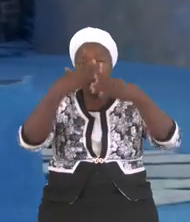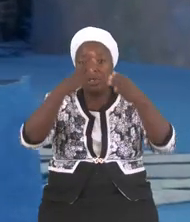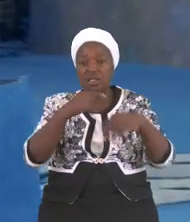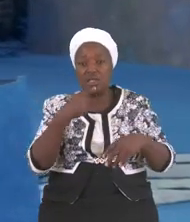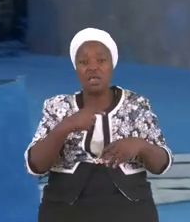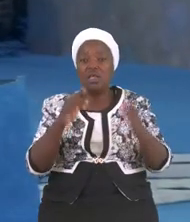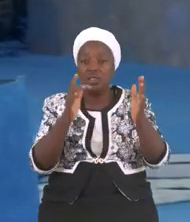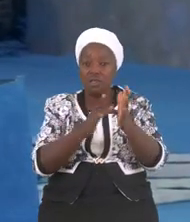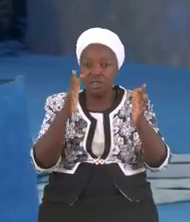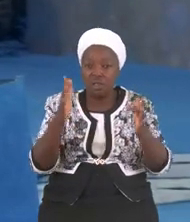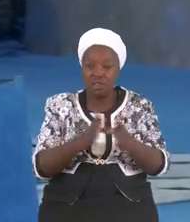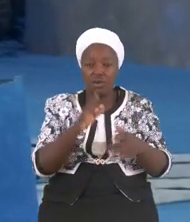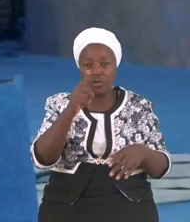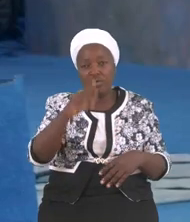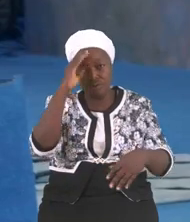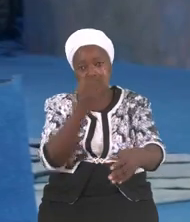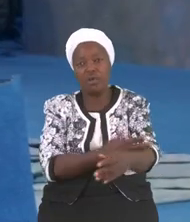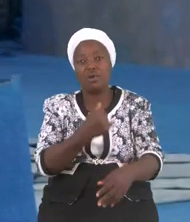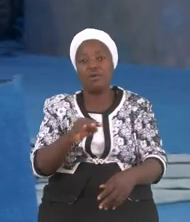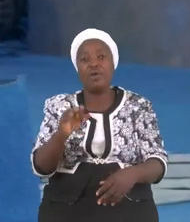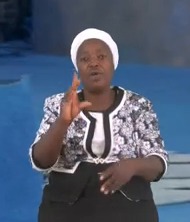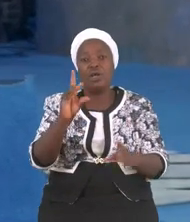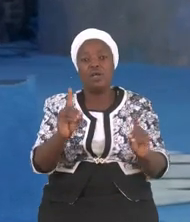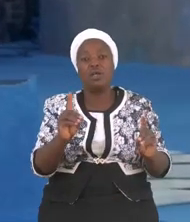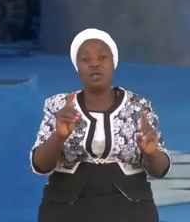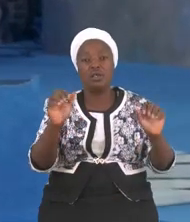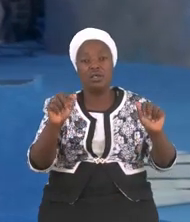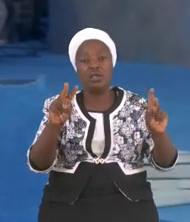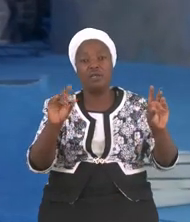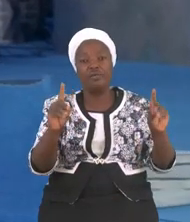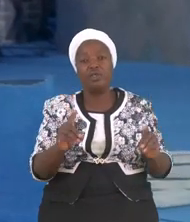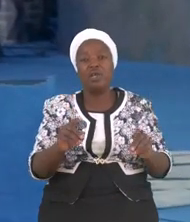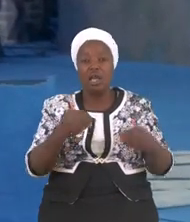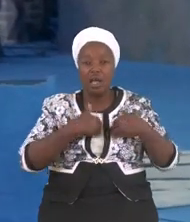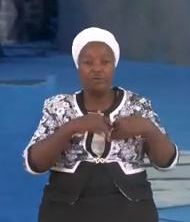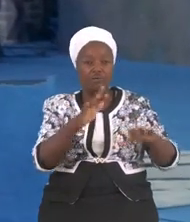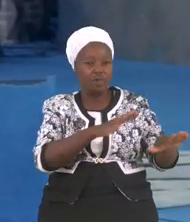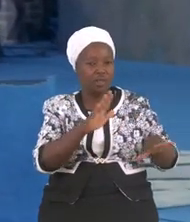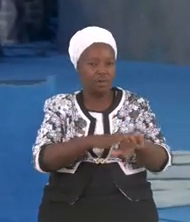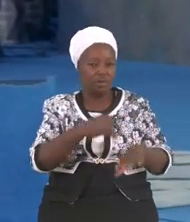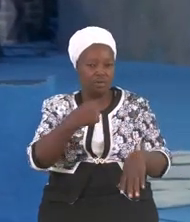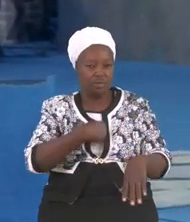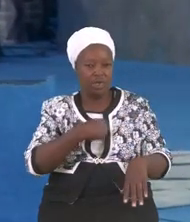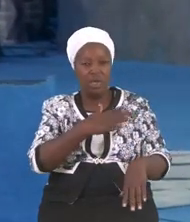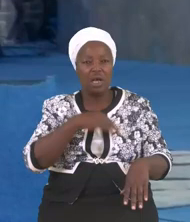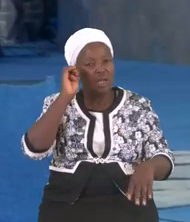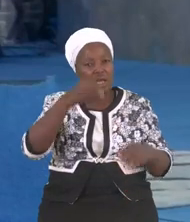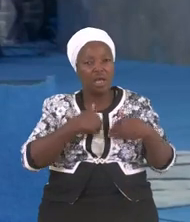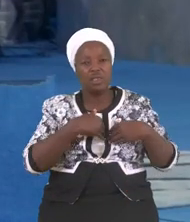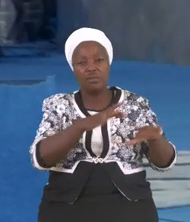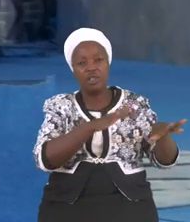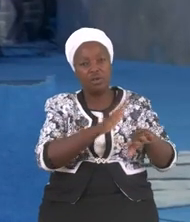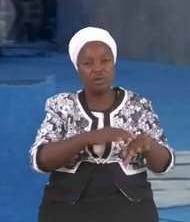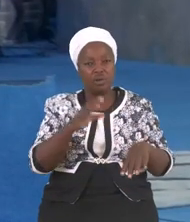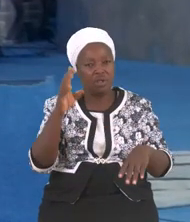thou son of David, have mercy on me. And he had mercy on him. And you tonight, he will